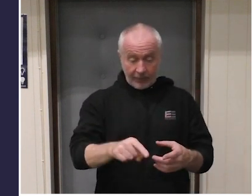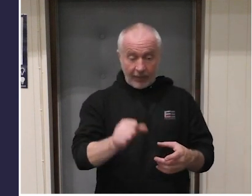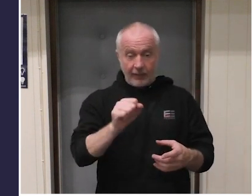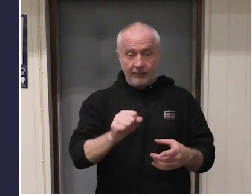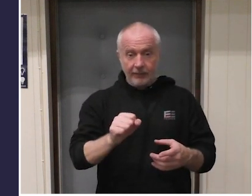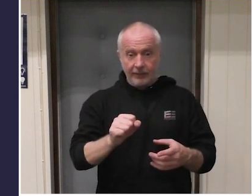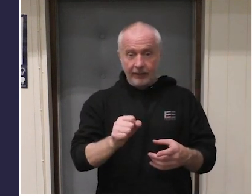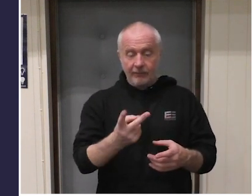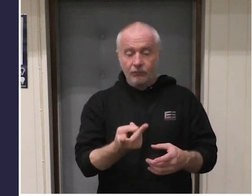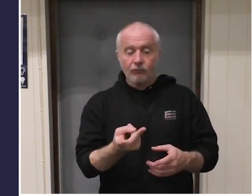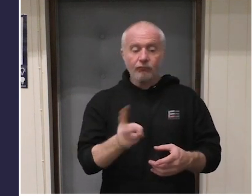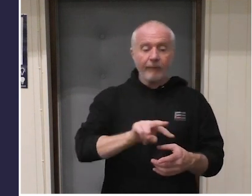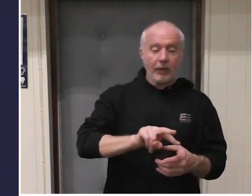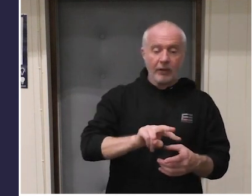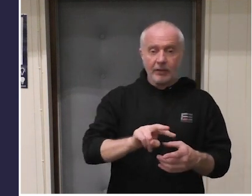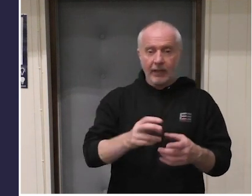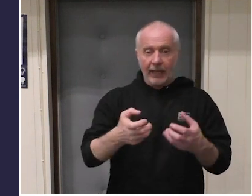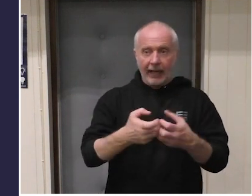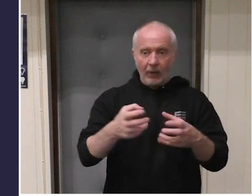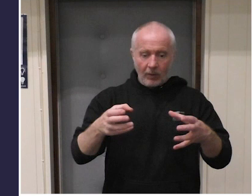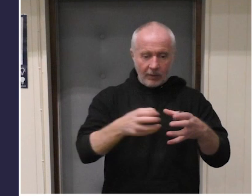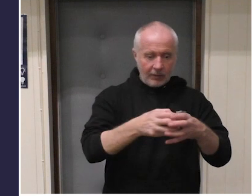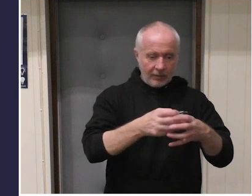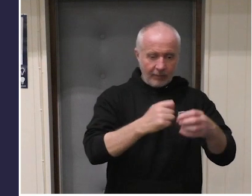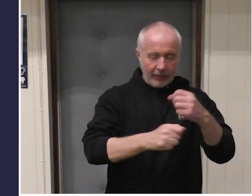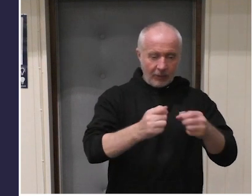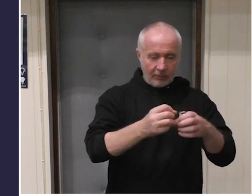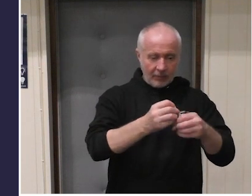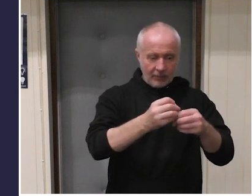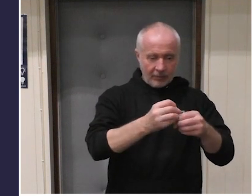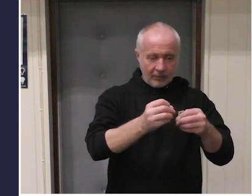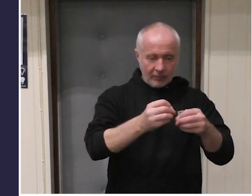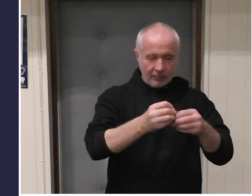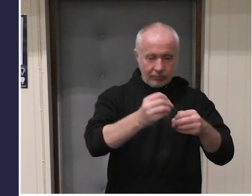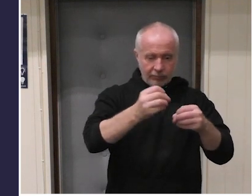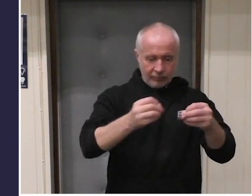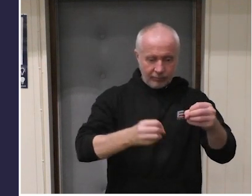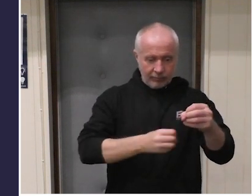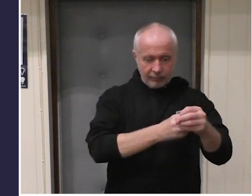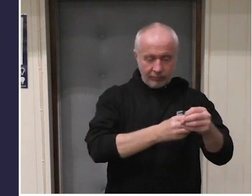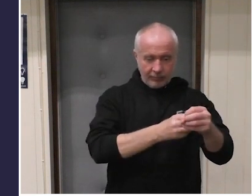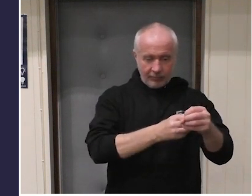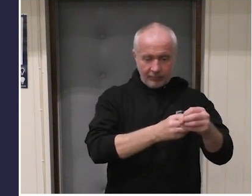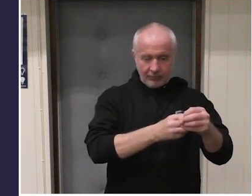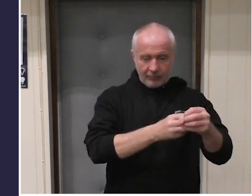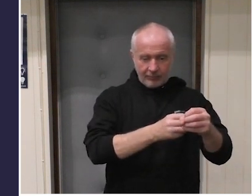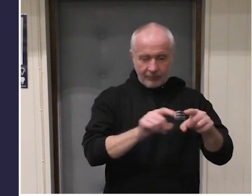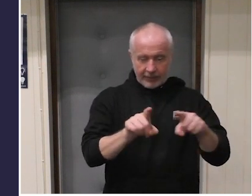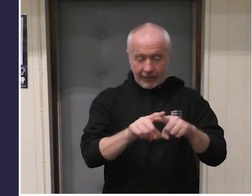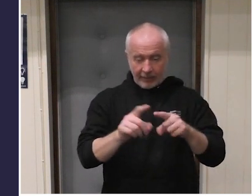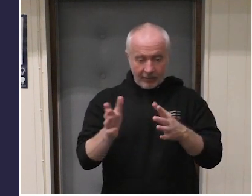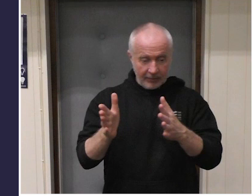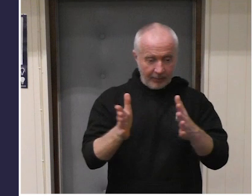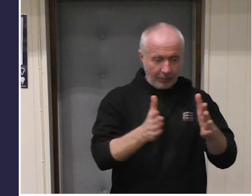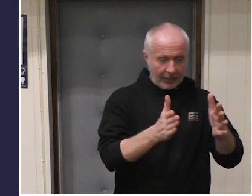reverse path, how it deassembles along exactly the same route but reversed in time. The ratio